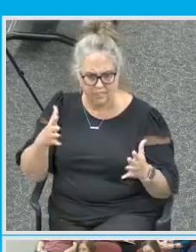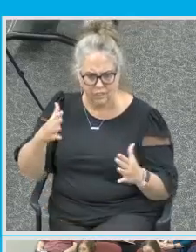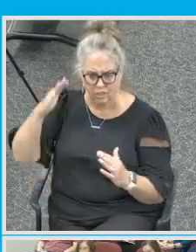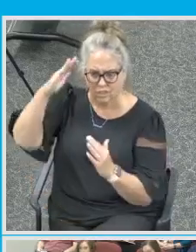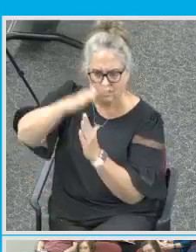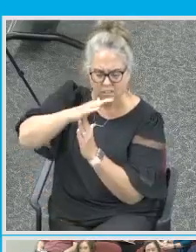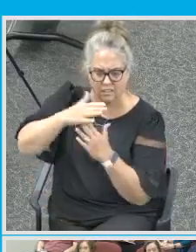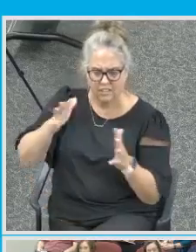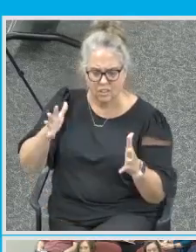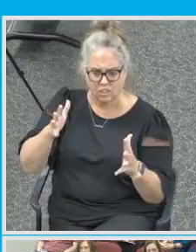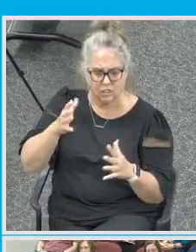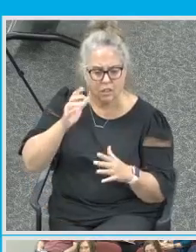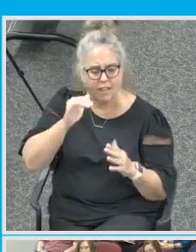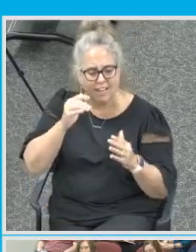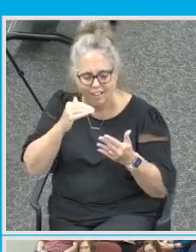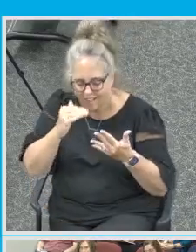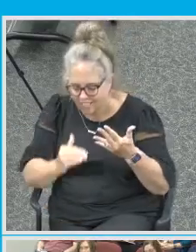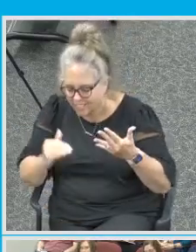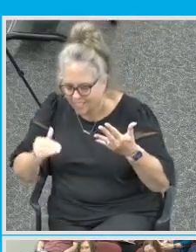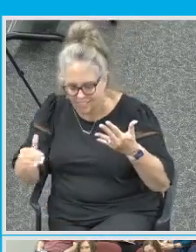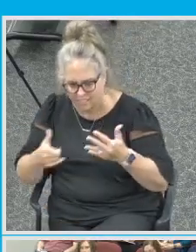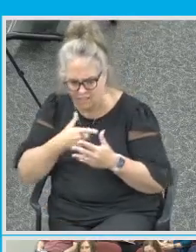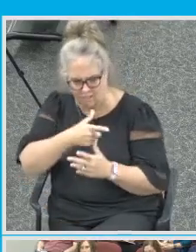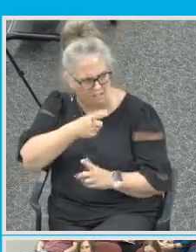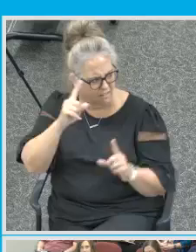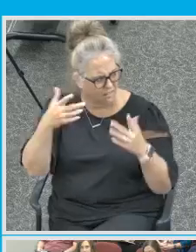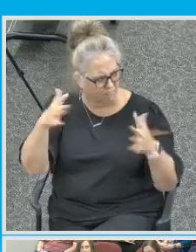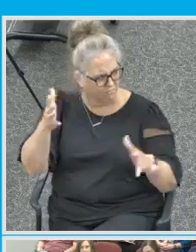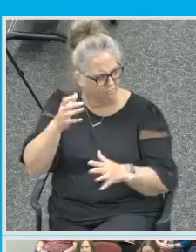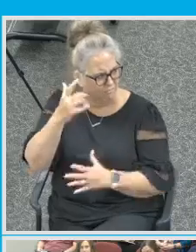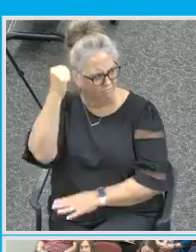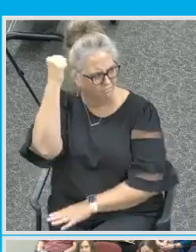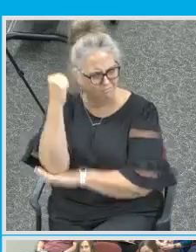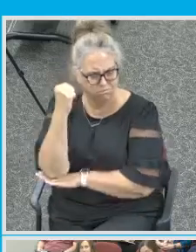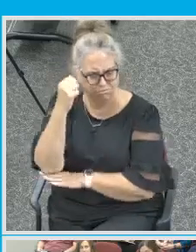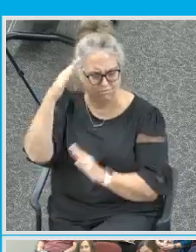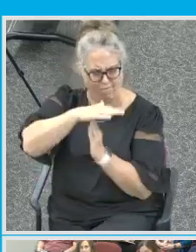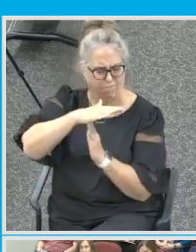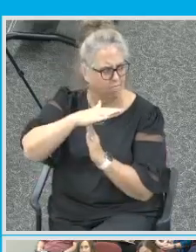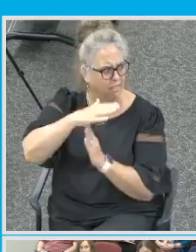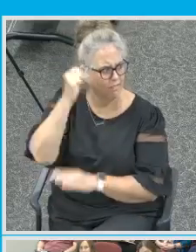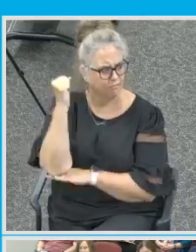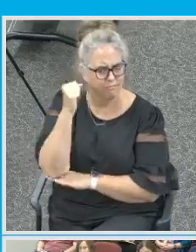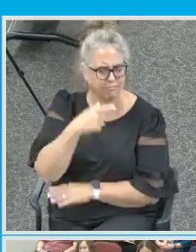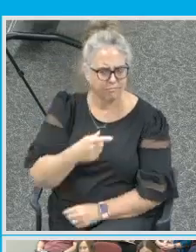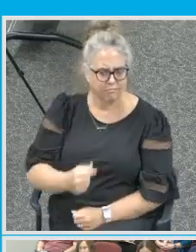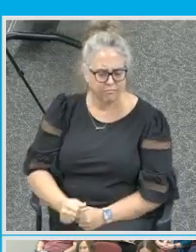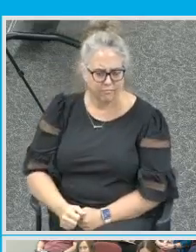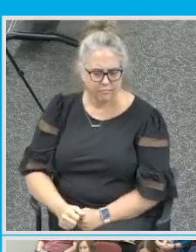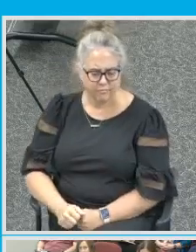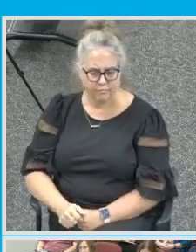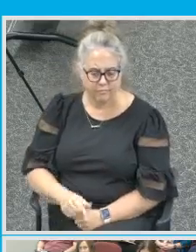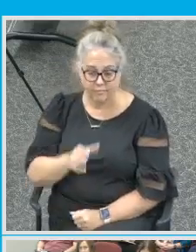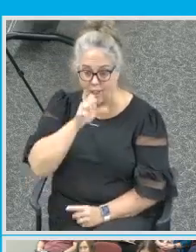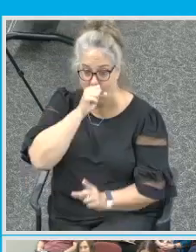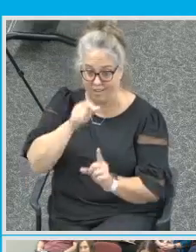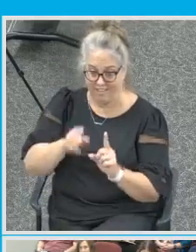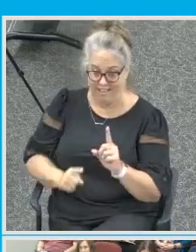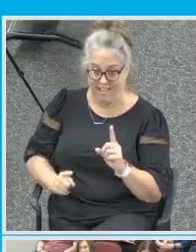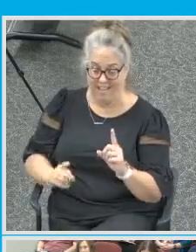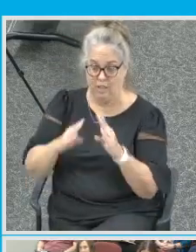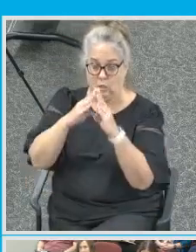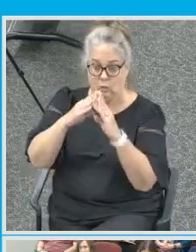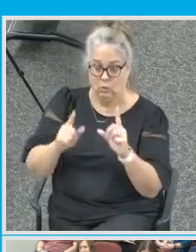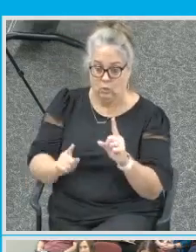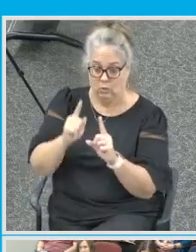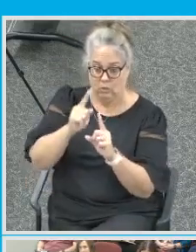the 5-year average, the previous 5-year average. And so don't get fooled by the decline in that orange line because we haven't experienced that